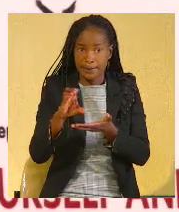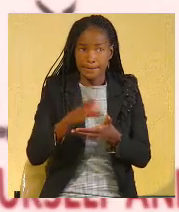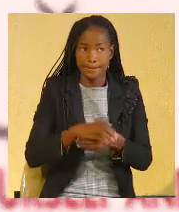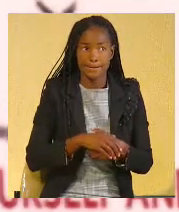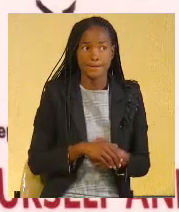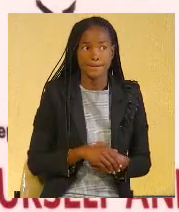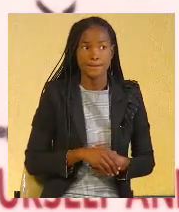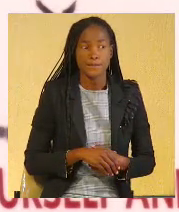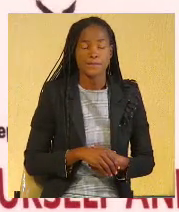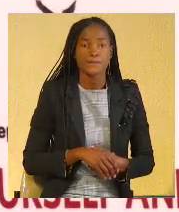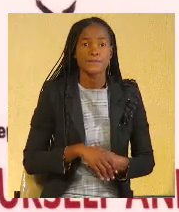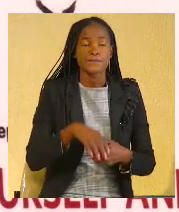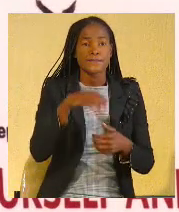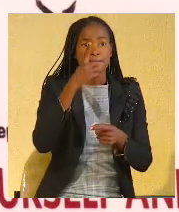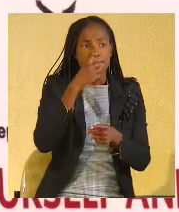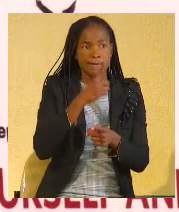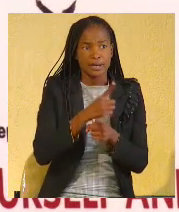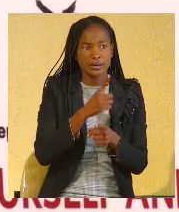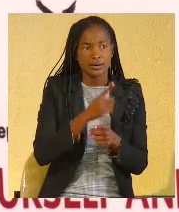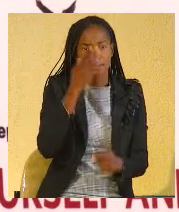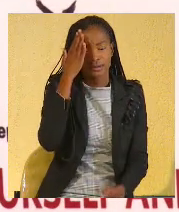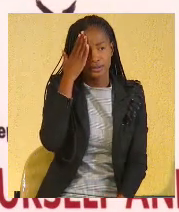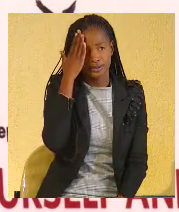It took note that